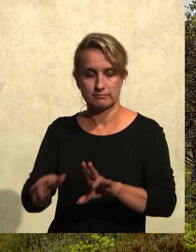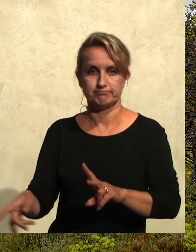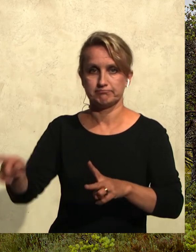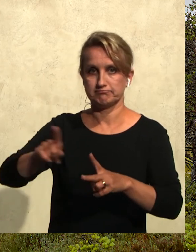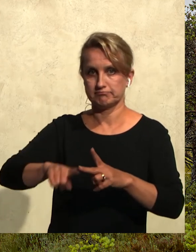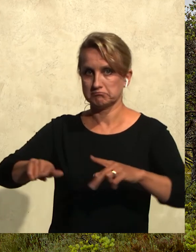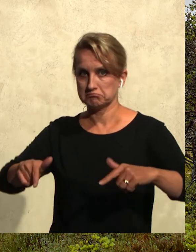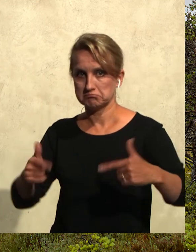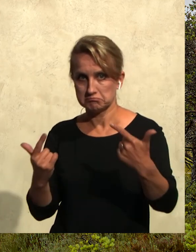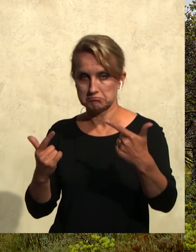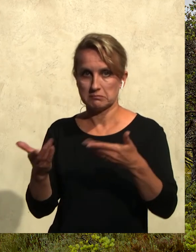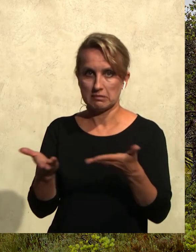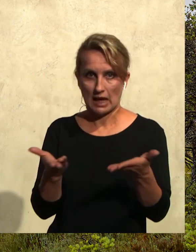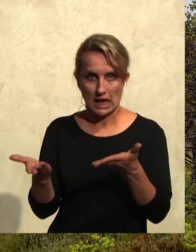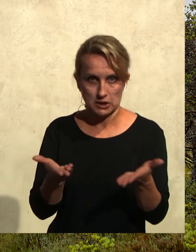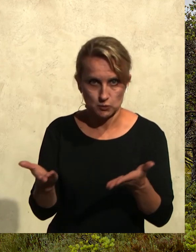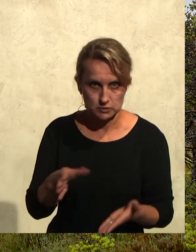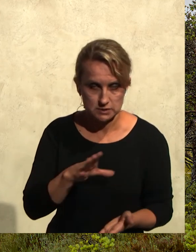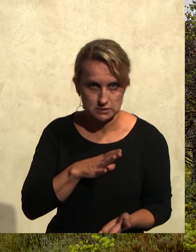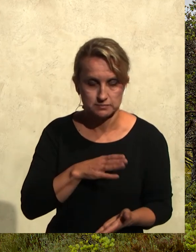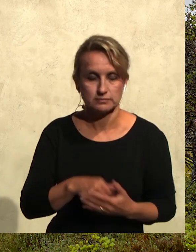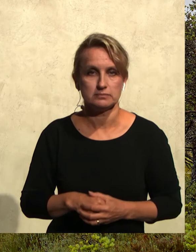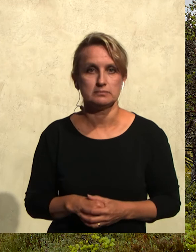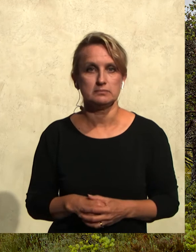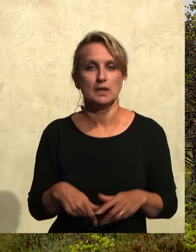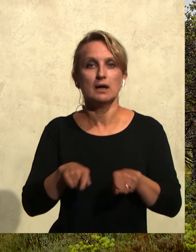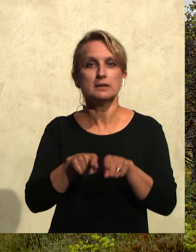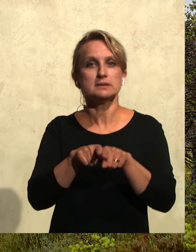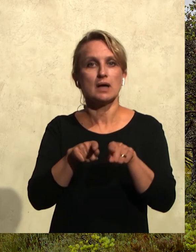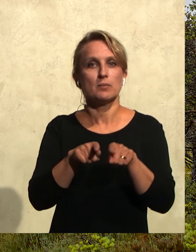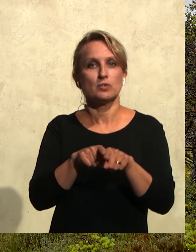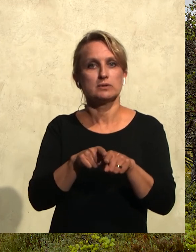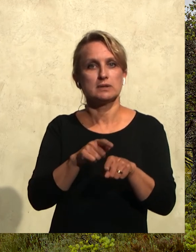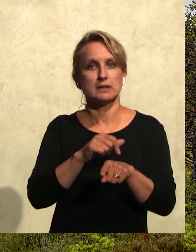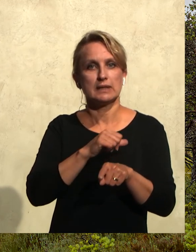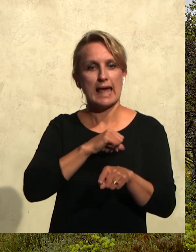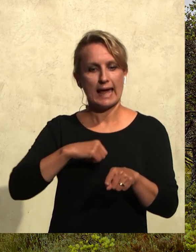on self-help, the bottom of the pyramid. I'll come to that in just a second. And of course,